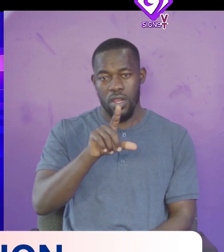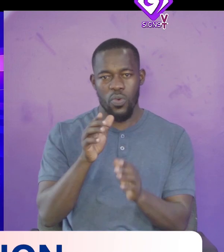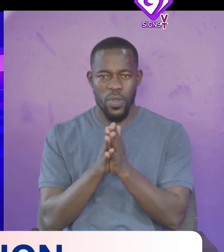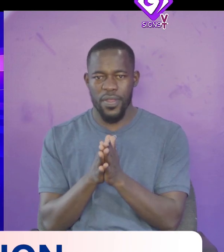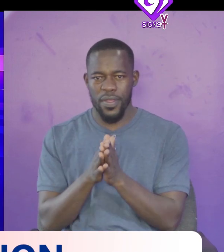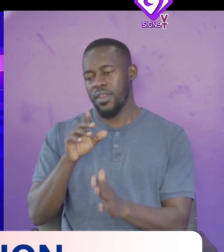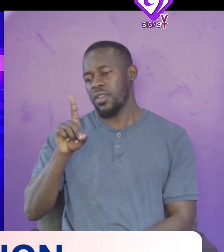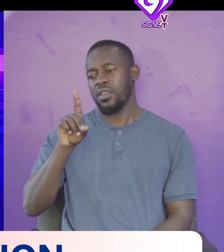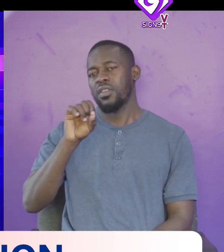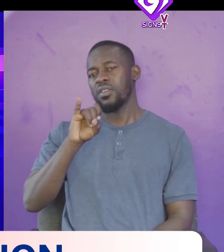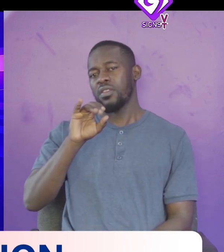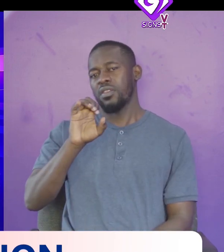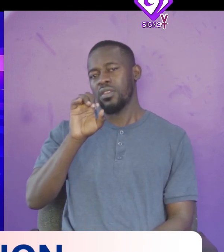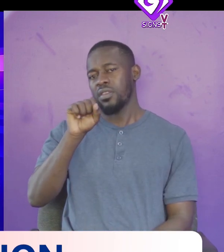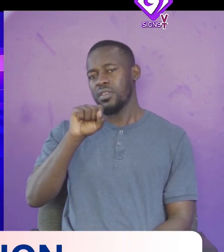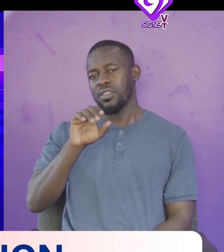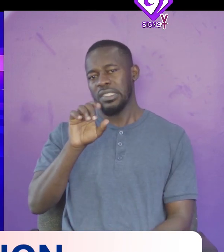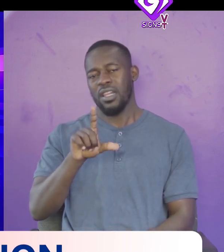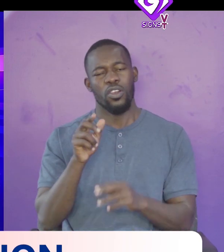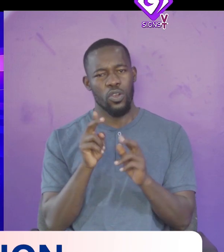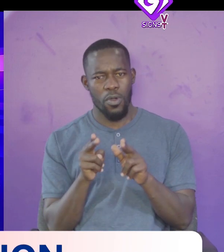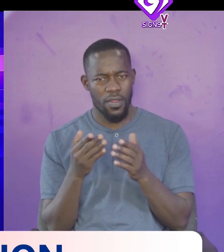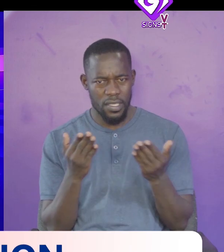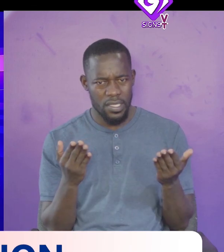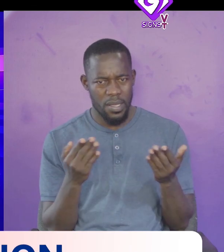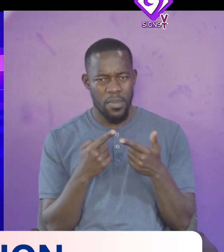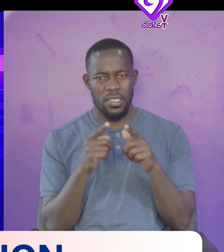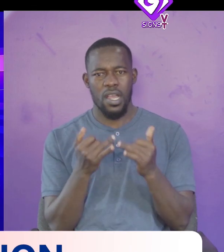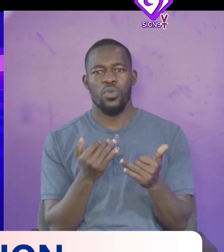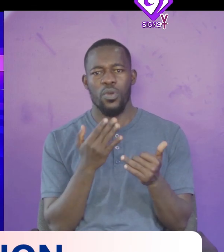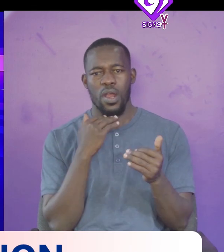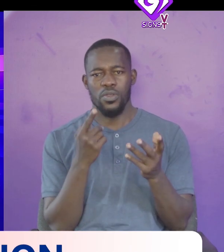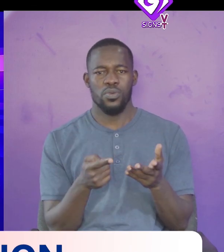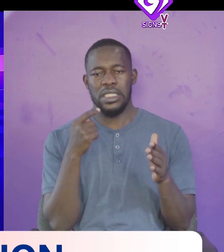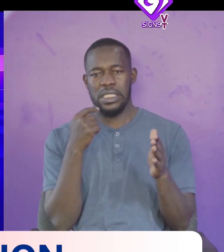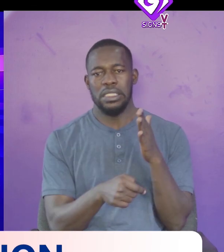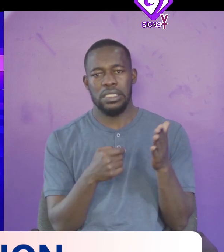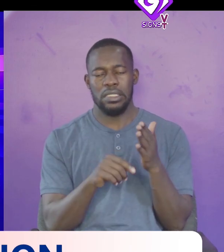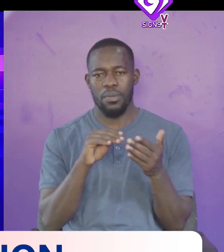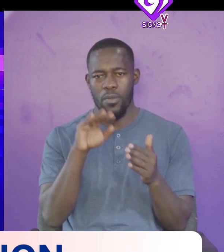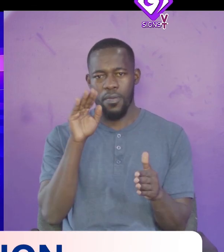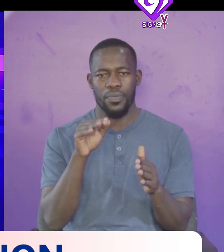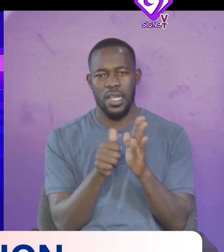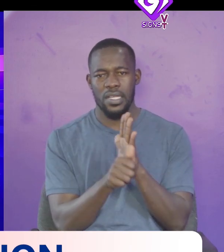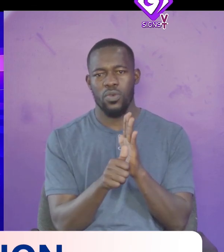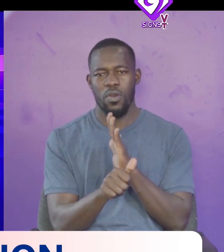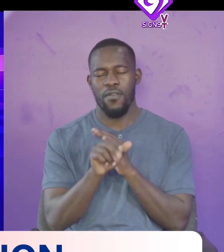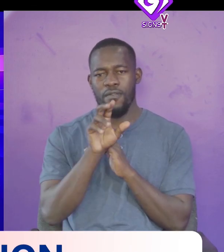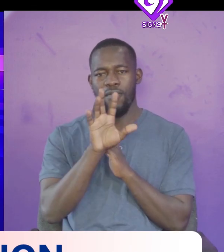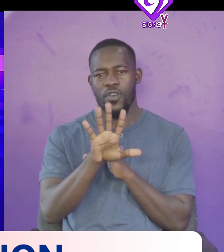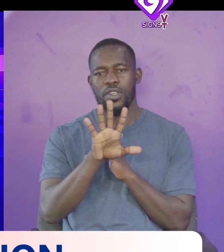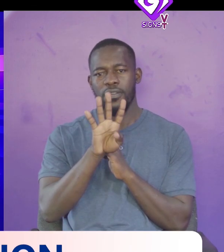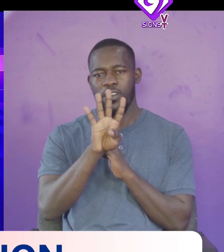products. And now we have turned that into Article 43 issues. We are saying that Article 43 in the